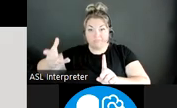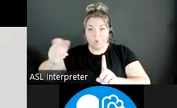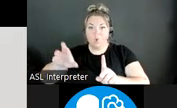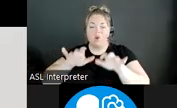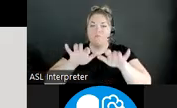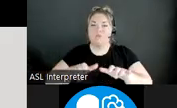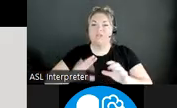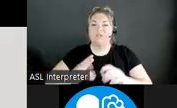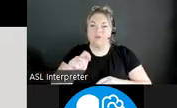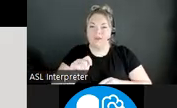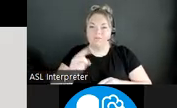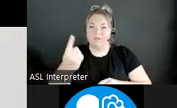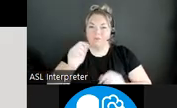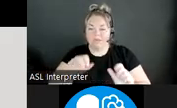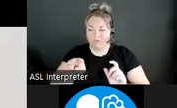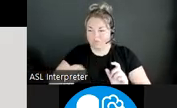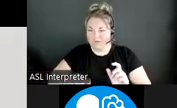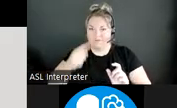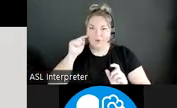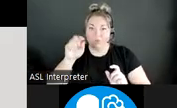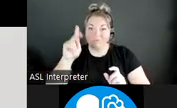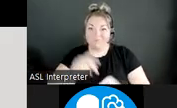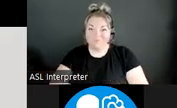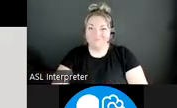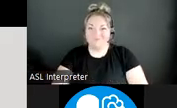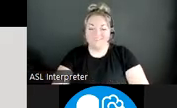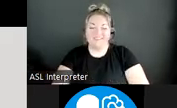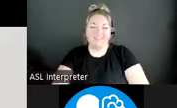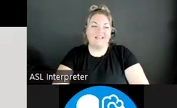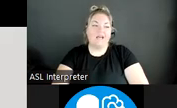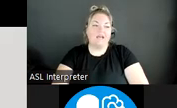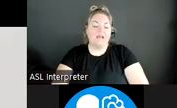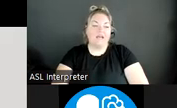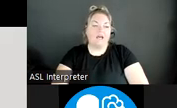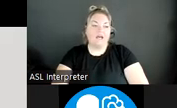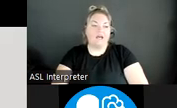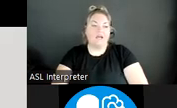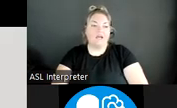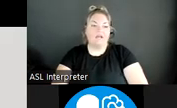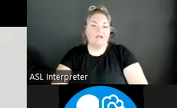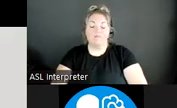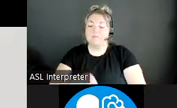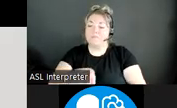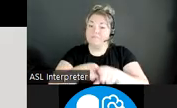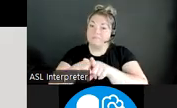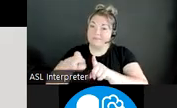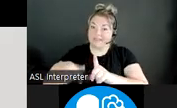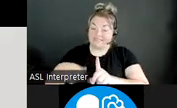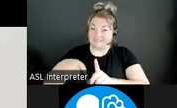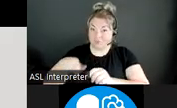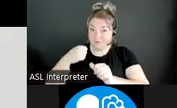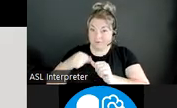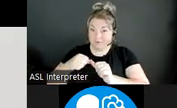the chat so that someone can read them for you. And I need to remember this, and for all my